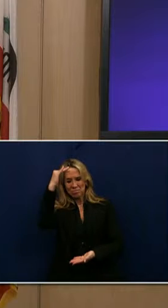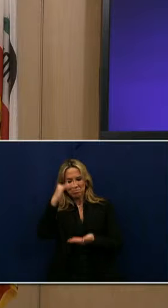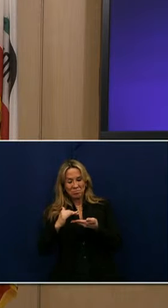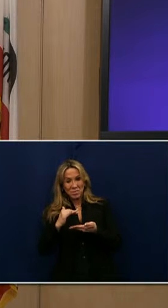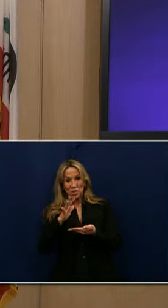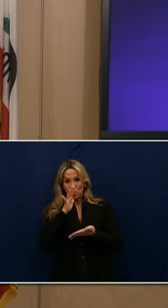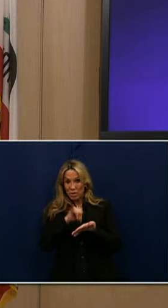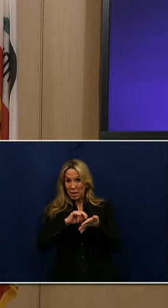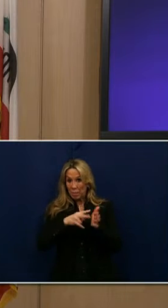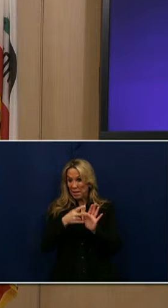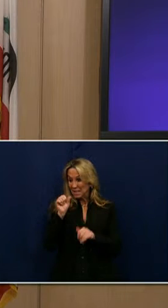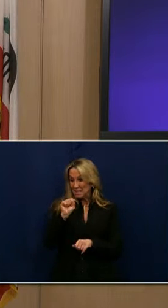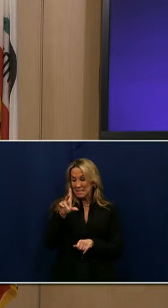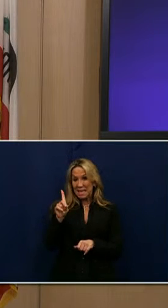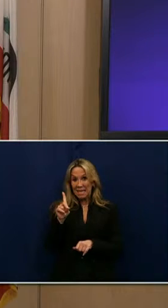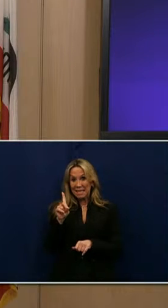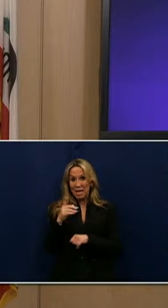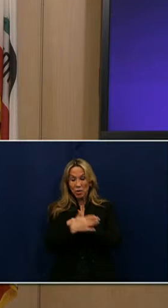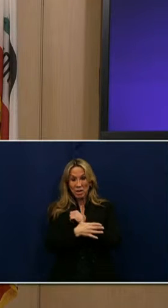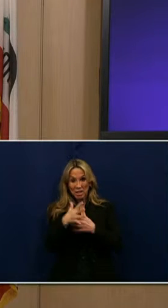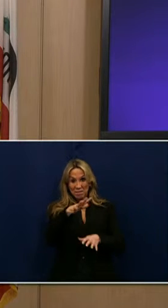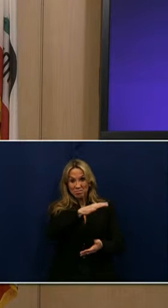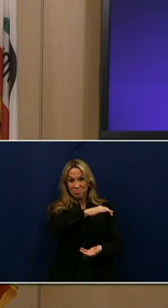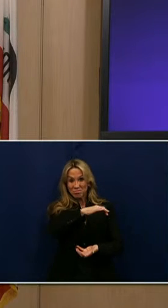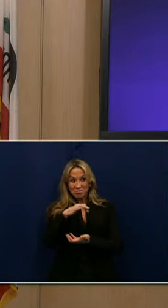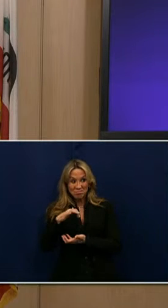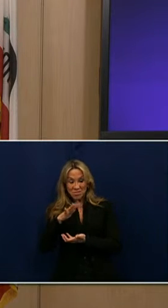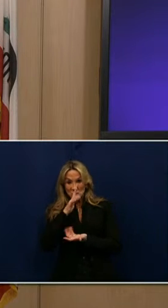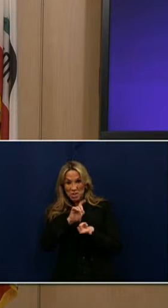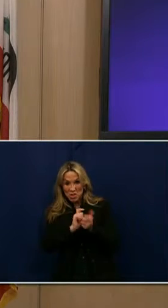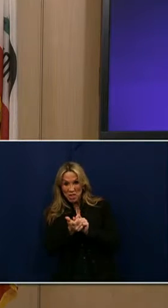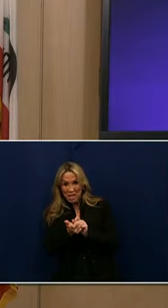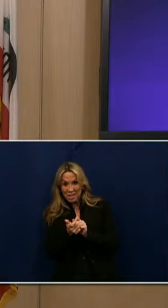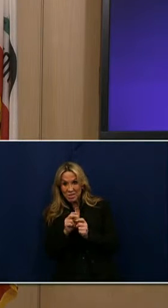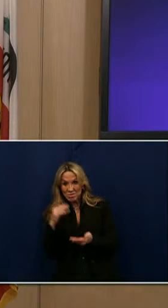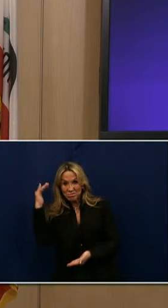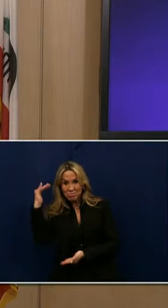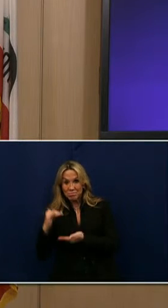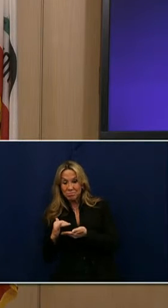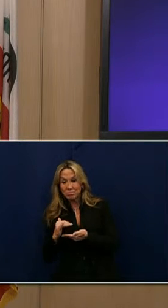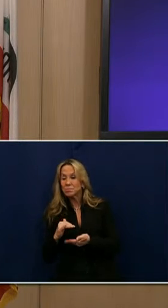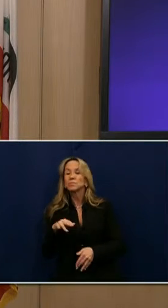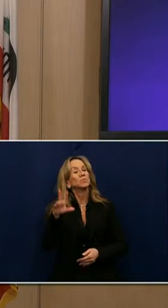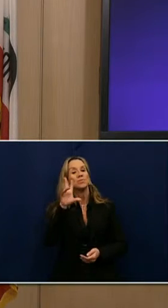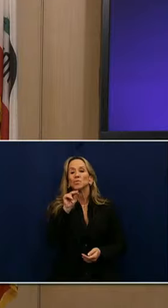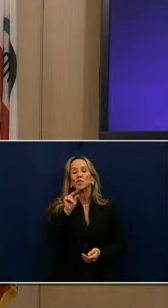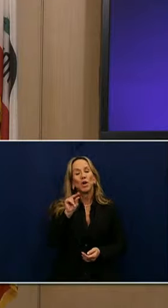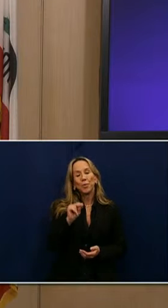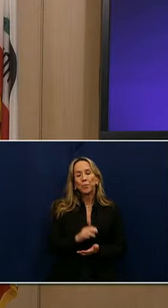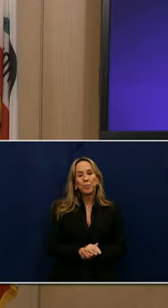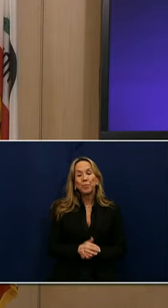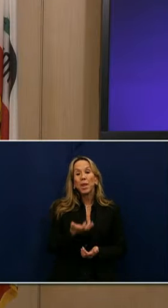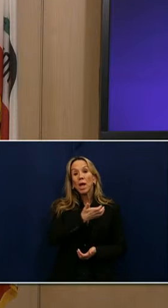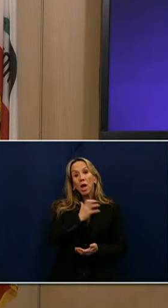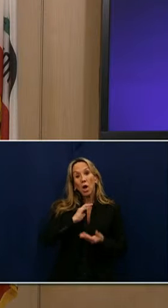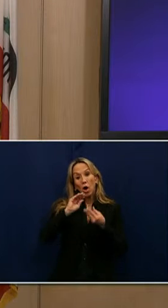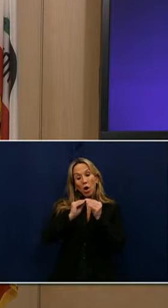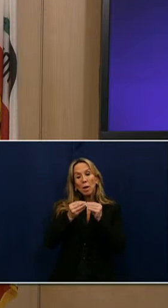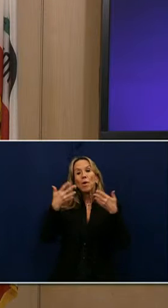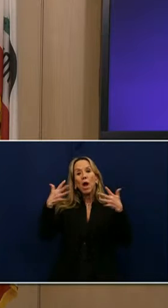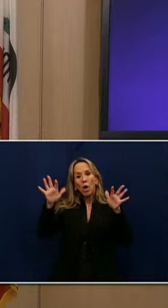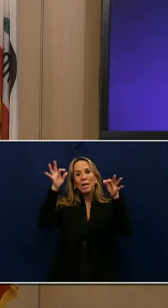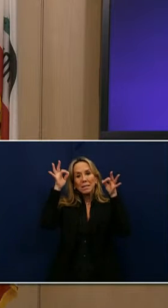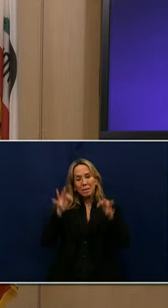in the first shipment? Thank you for that question. No, it does not. That allocation has already been determined and